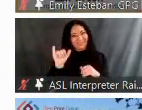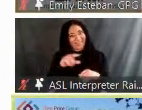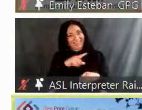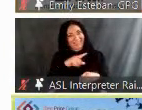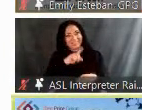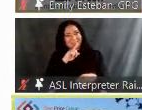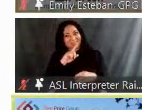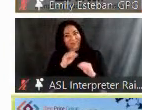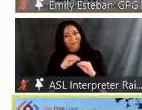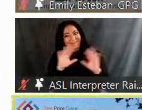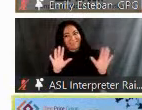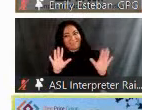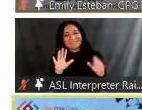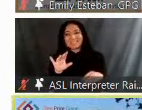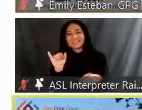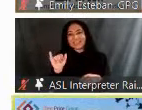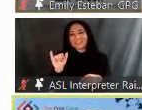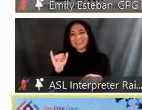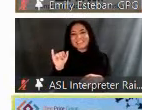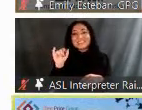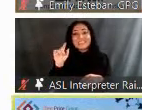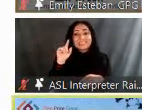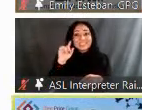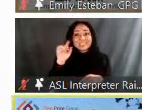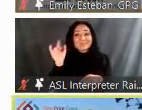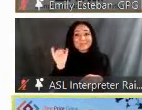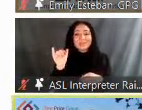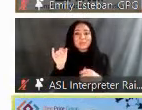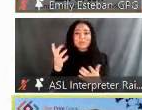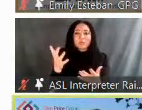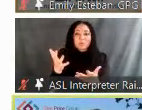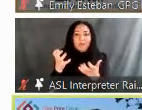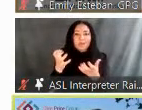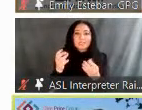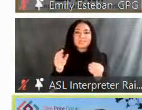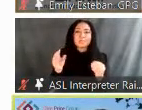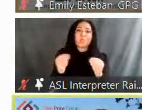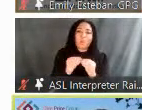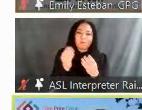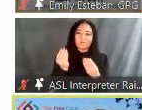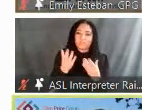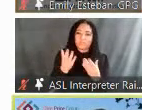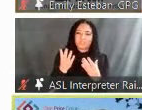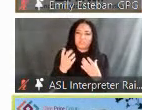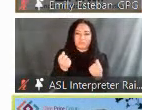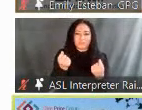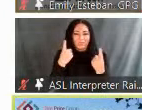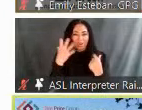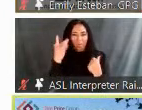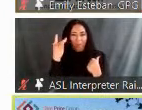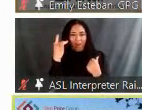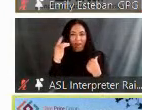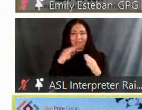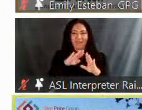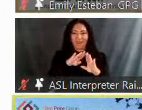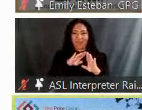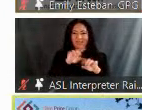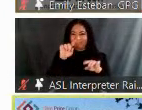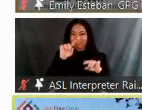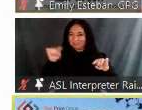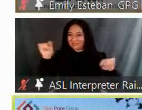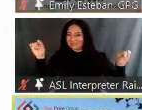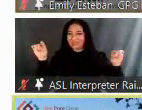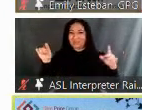And it sounds like what you're calling for is additional information to really better understand kind of why some of that inconsistency might